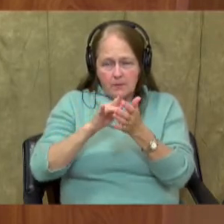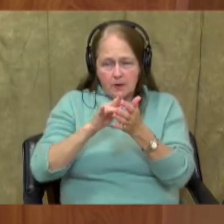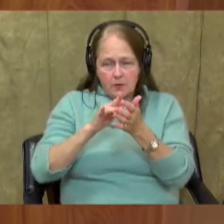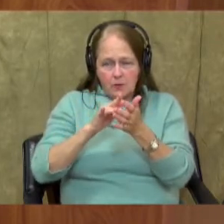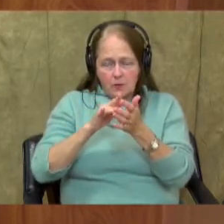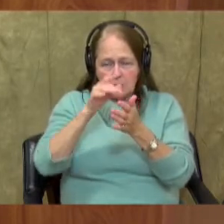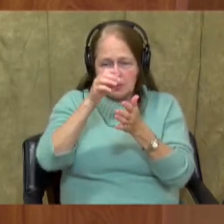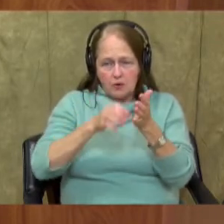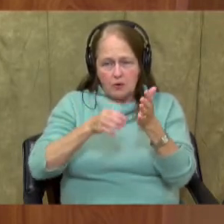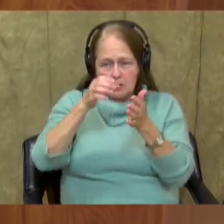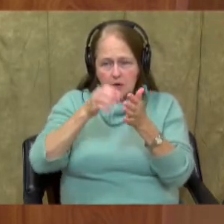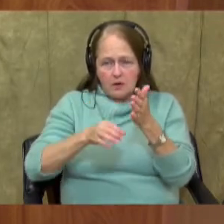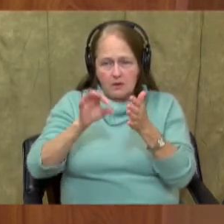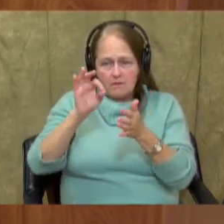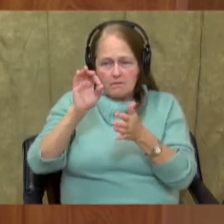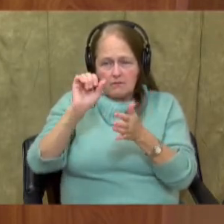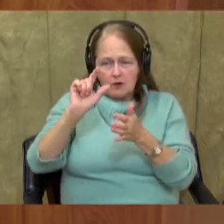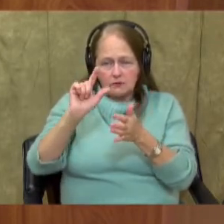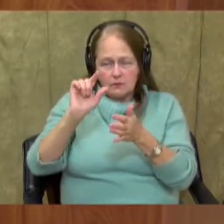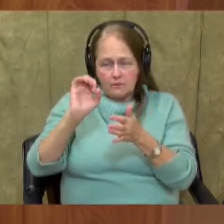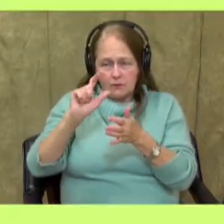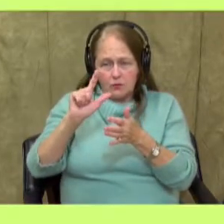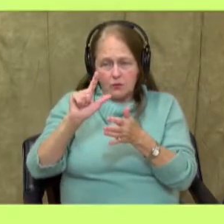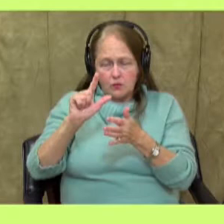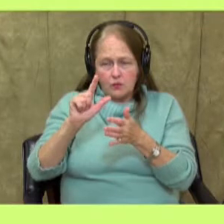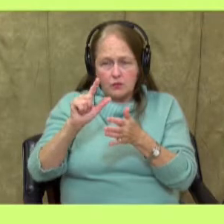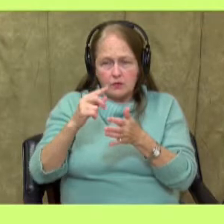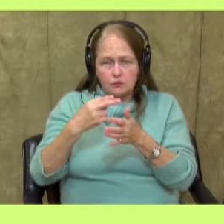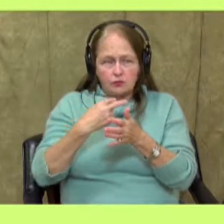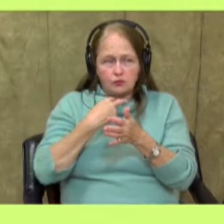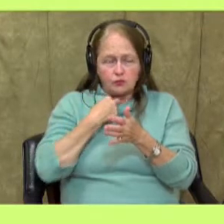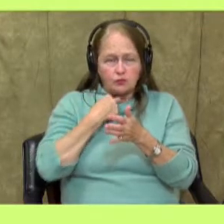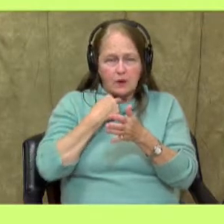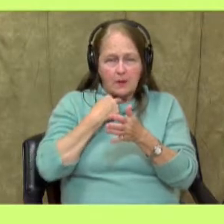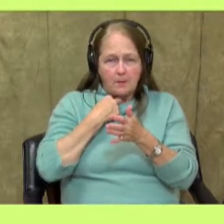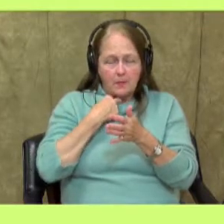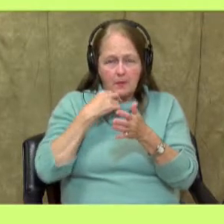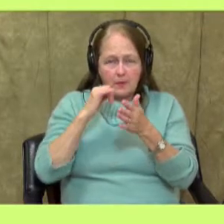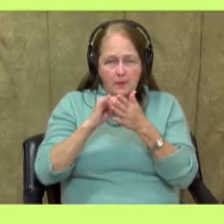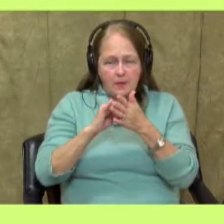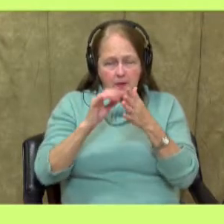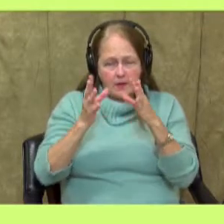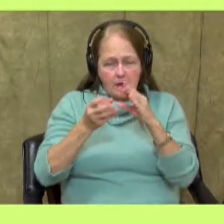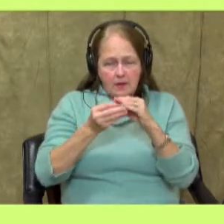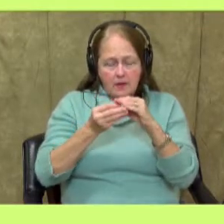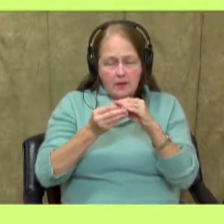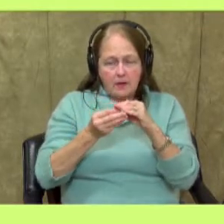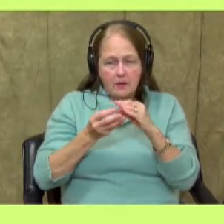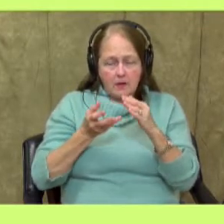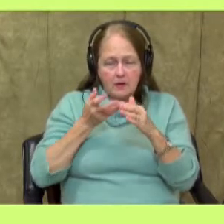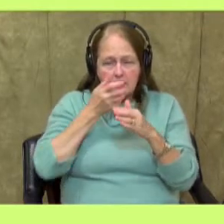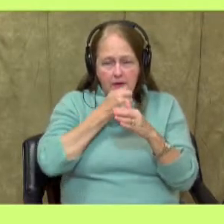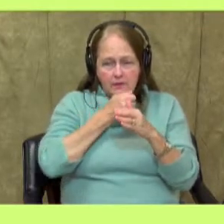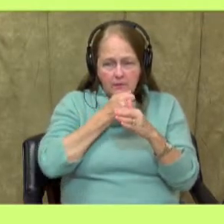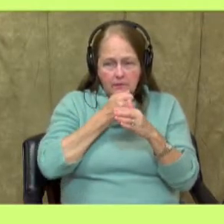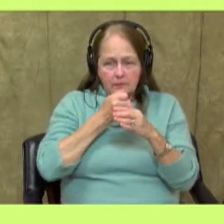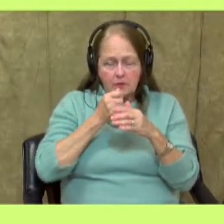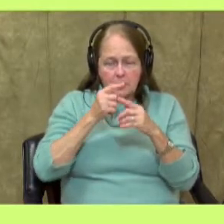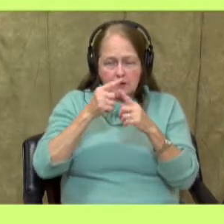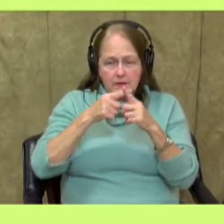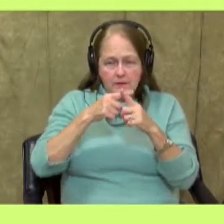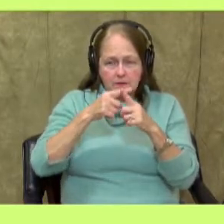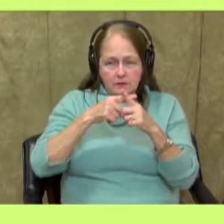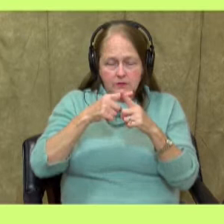says fossil fuel emissions release heat-trapping gases into the atmosphere. The additional heat raises local temperatures and in